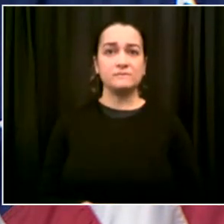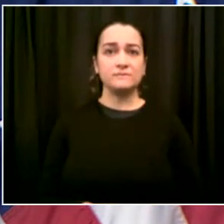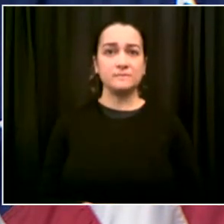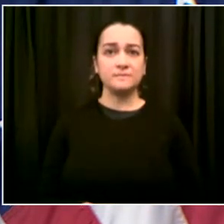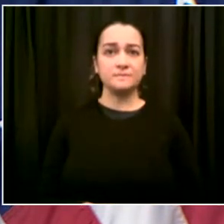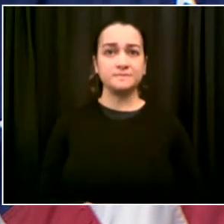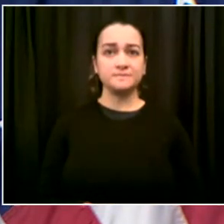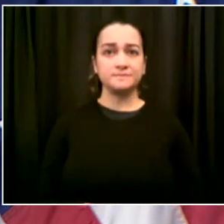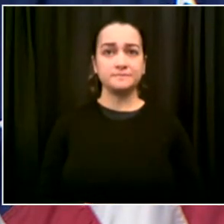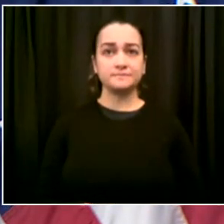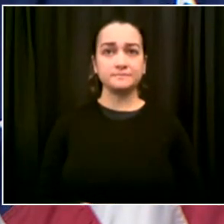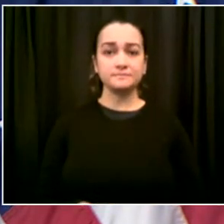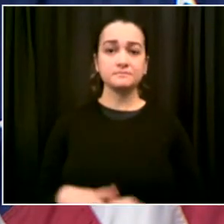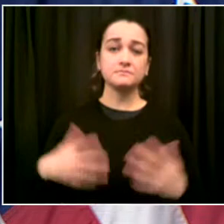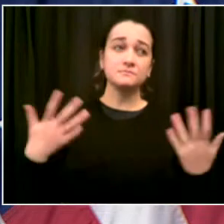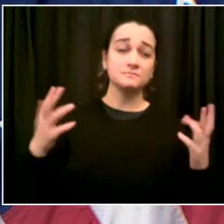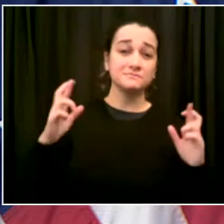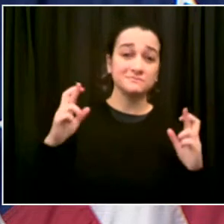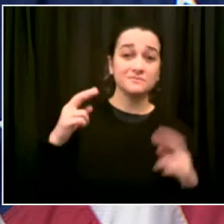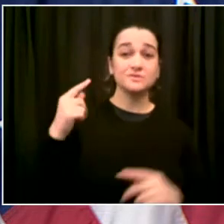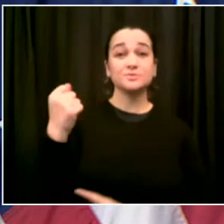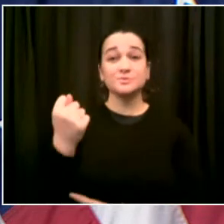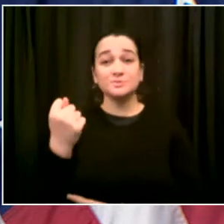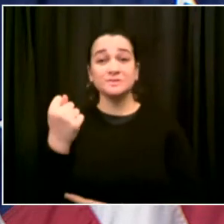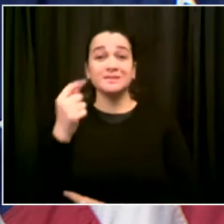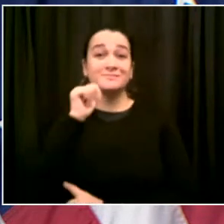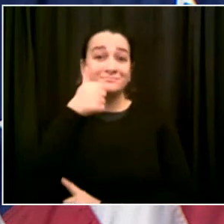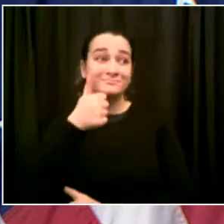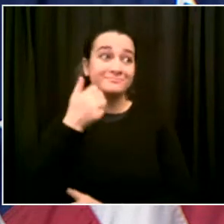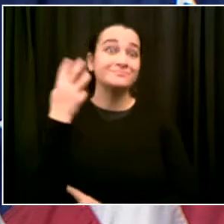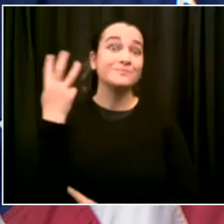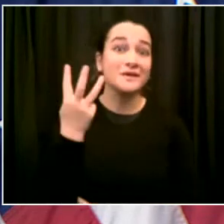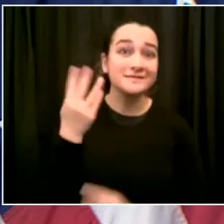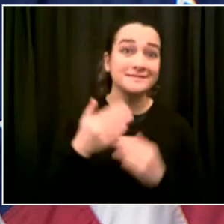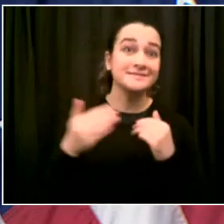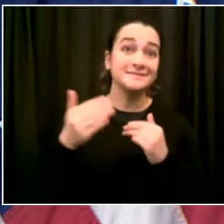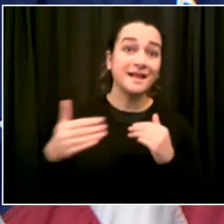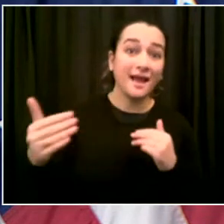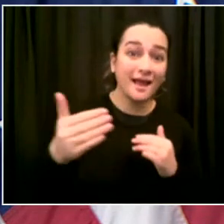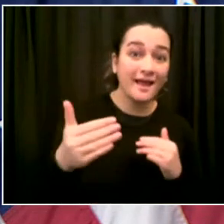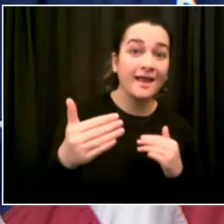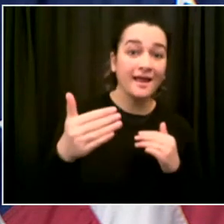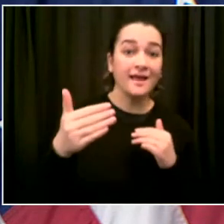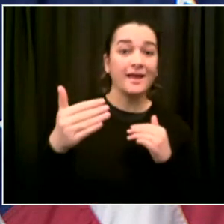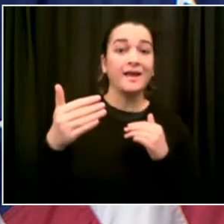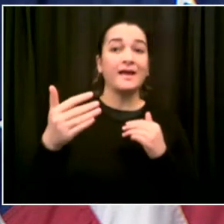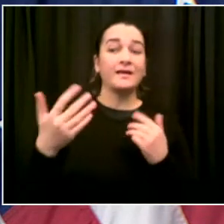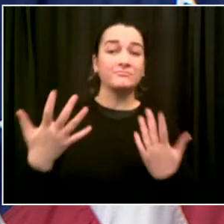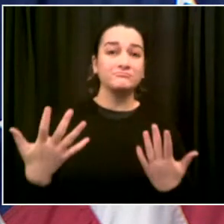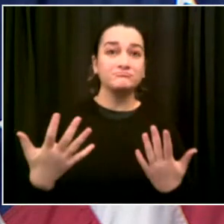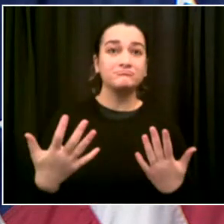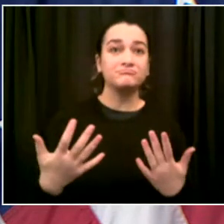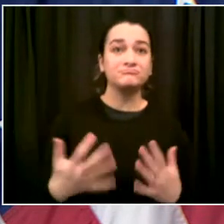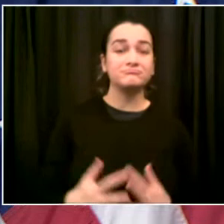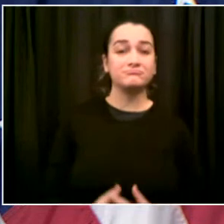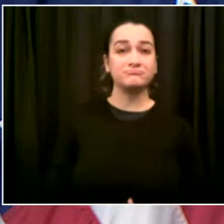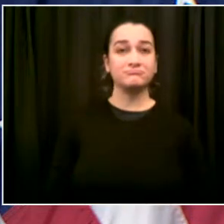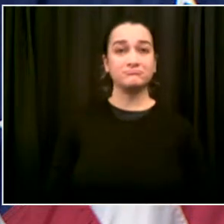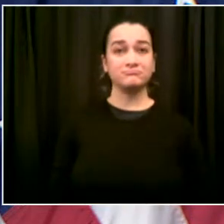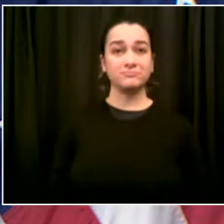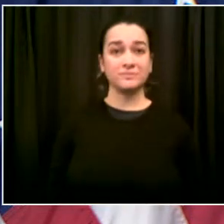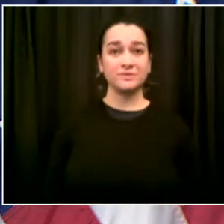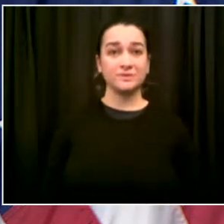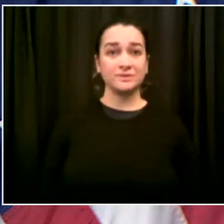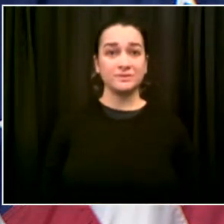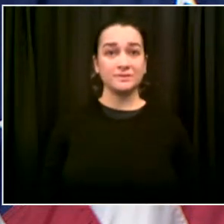City will be employing the emergency snow laborers that are pre-registered. So that's 8 a.m. tomorrow. Please, if you've pre-registered, over